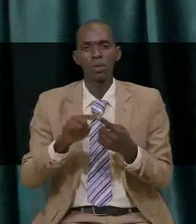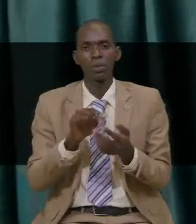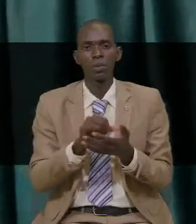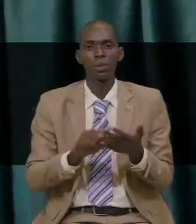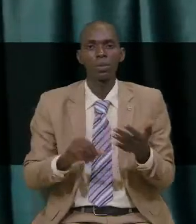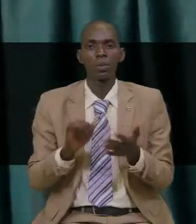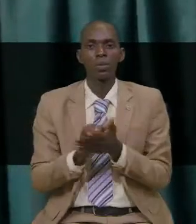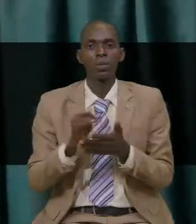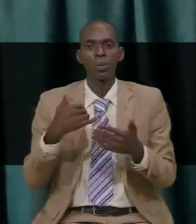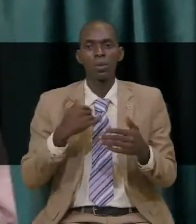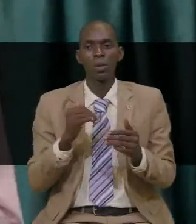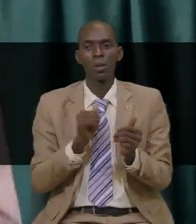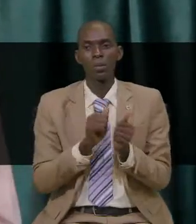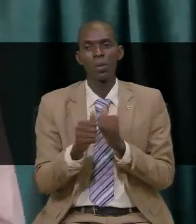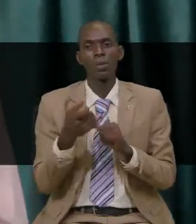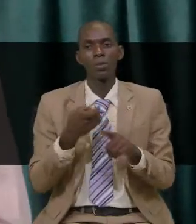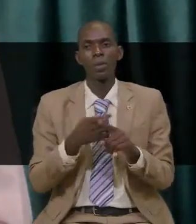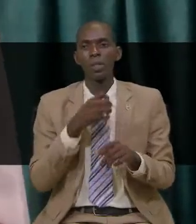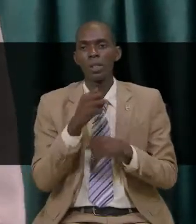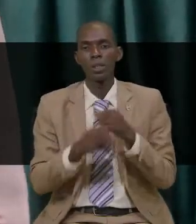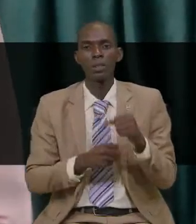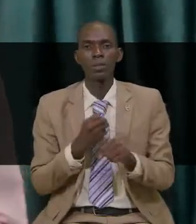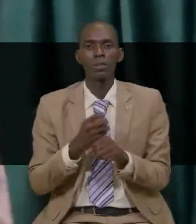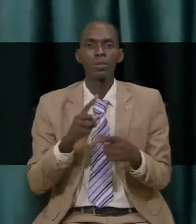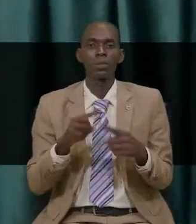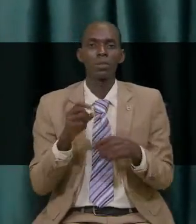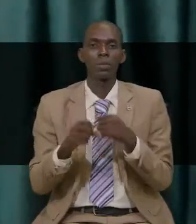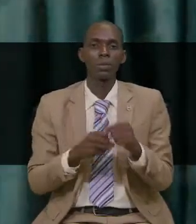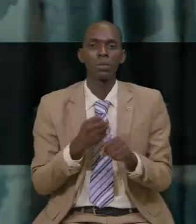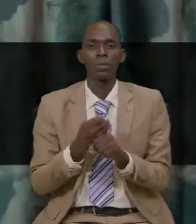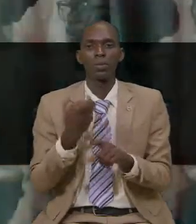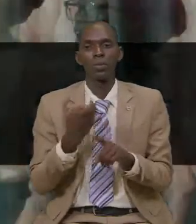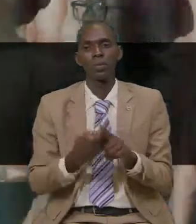that you've preserved from age to age.